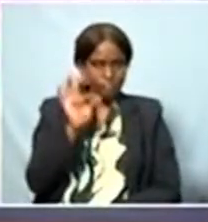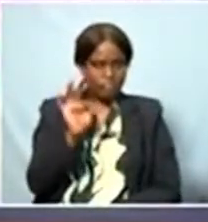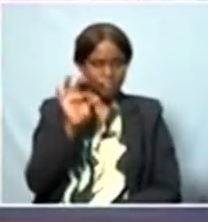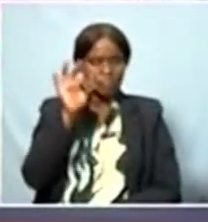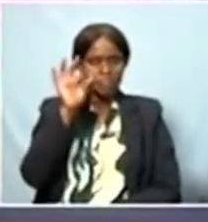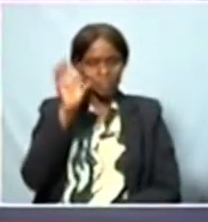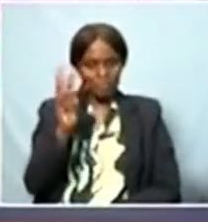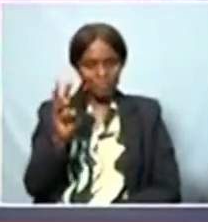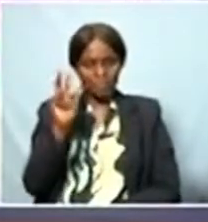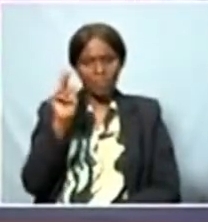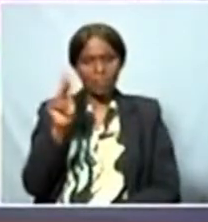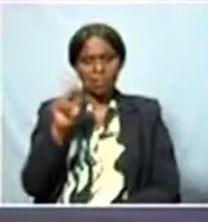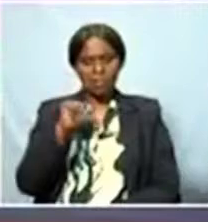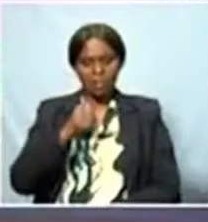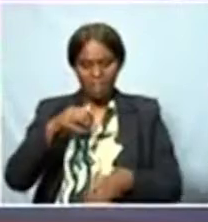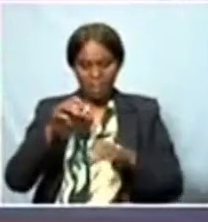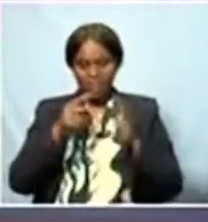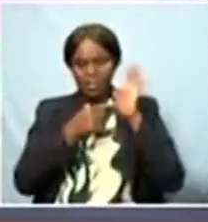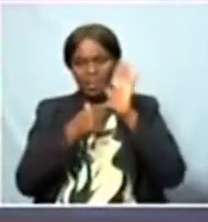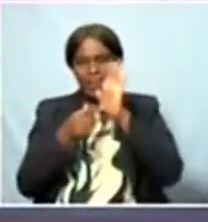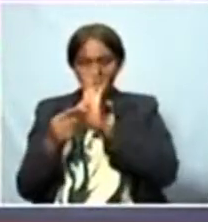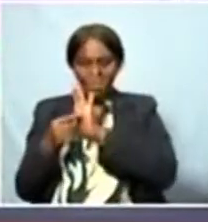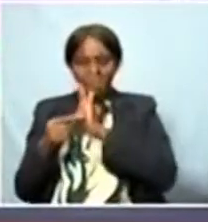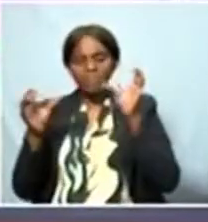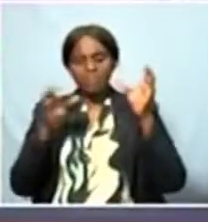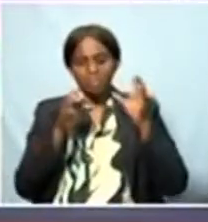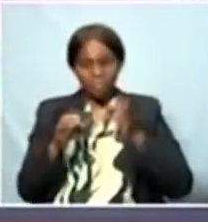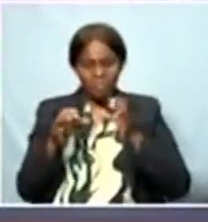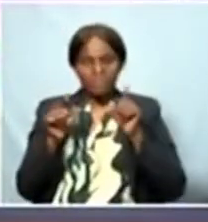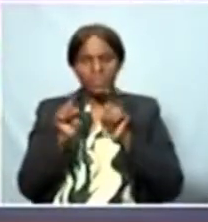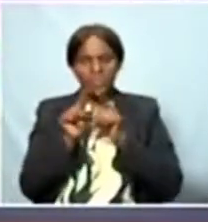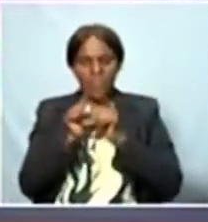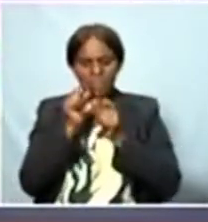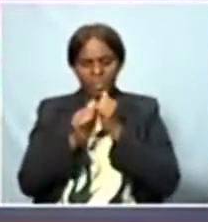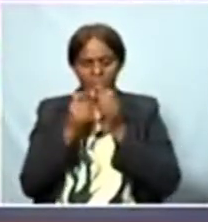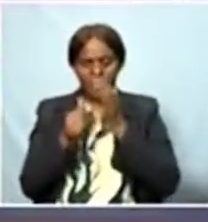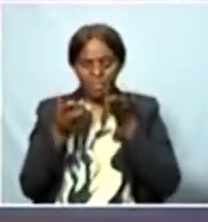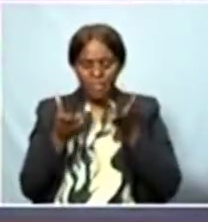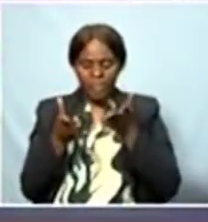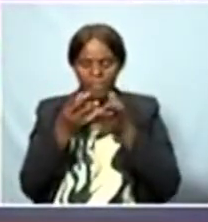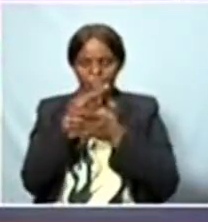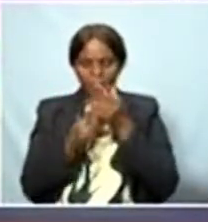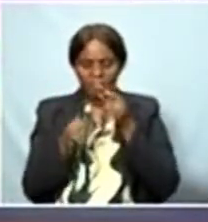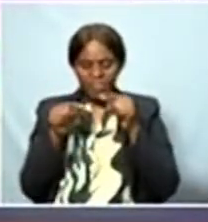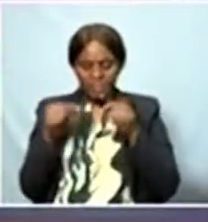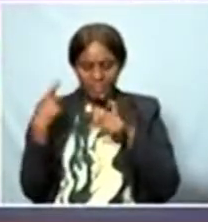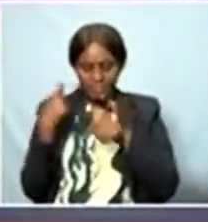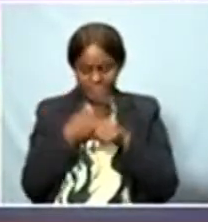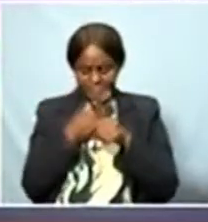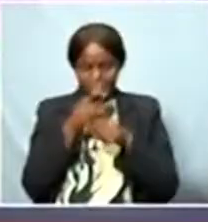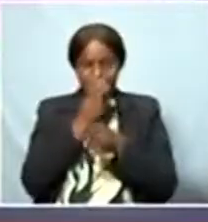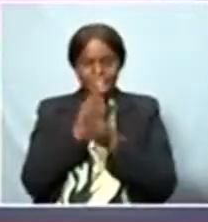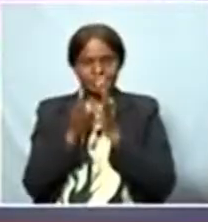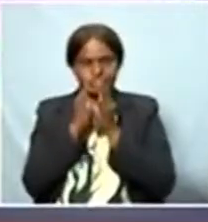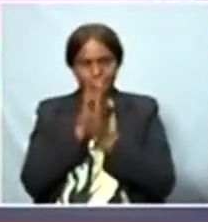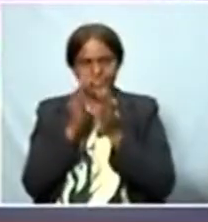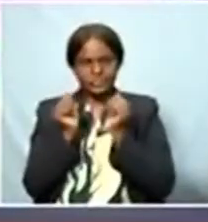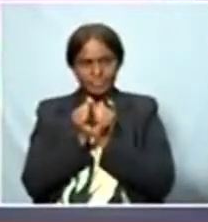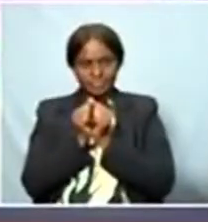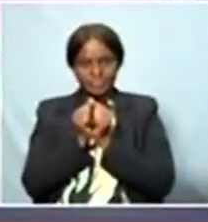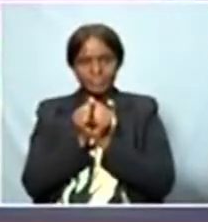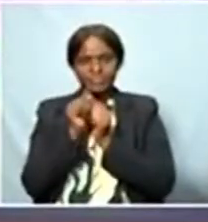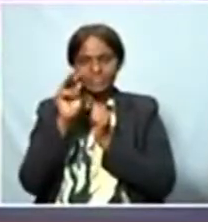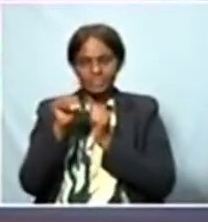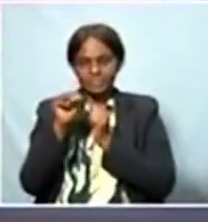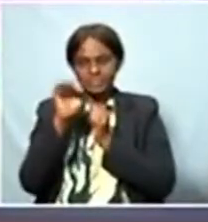248,119,696 kwacha. And so we continue broadcasting live committees that are sitting both right here at Parliament main buildings and